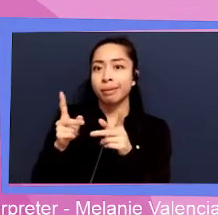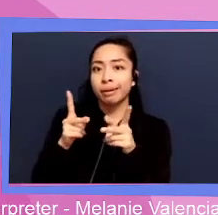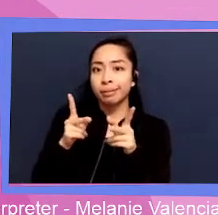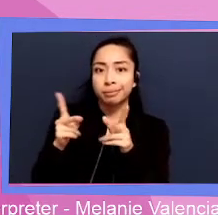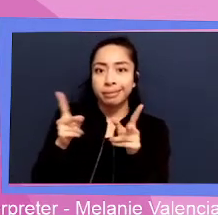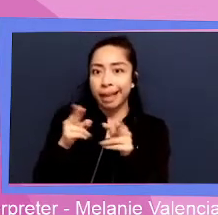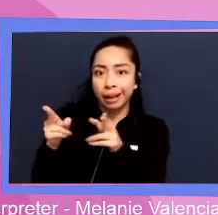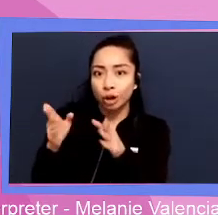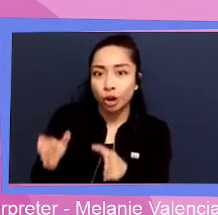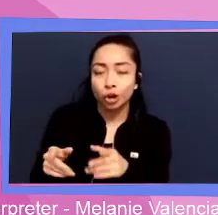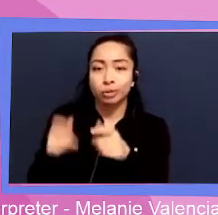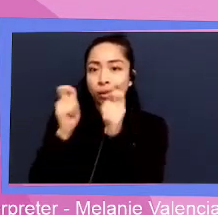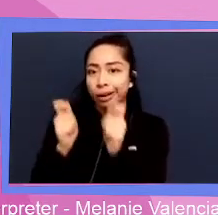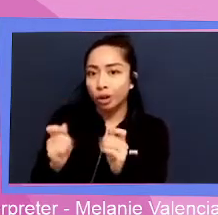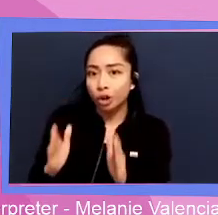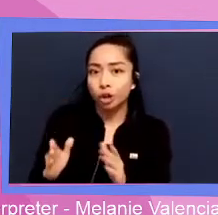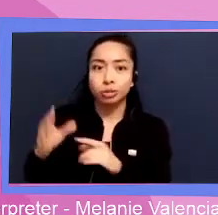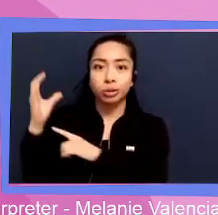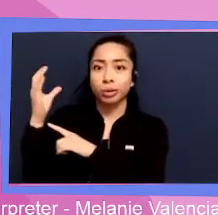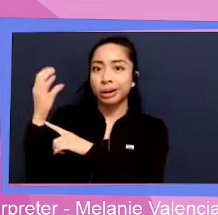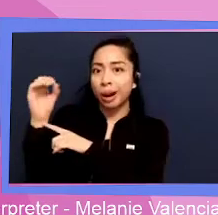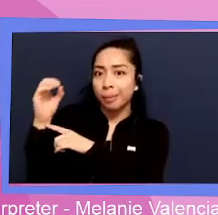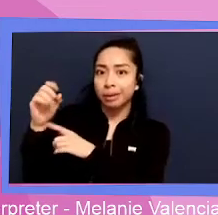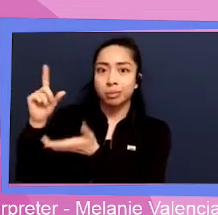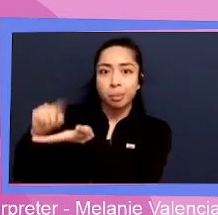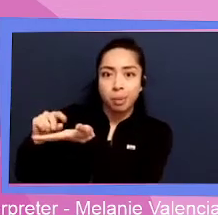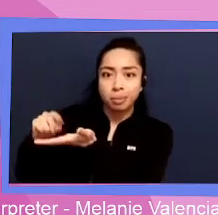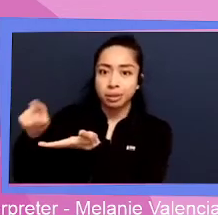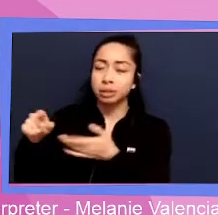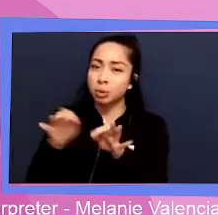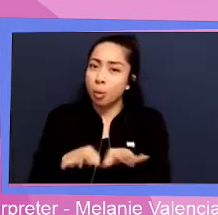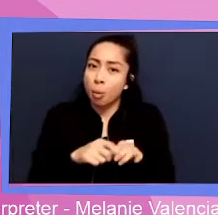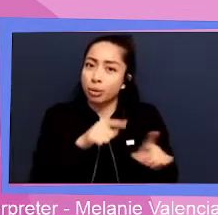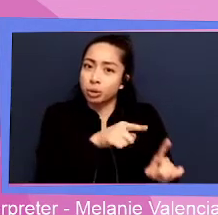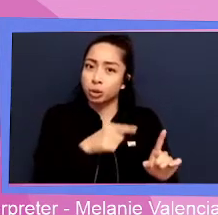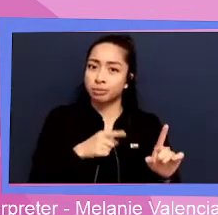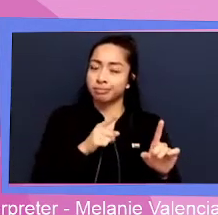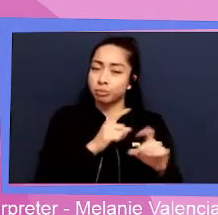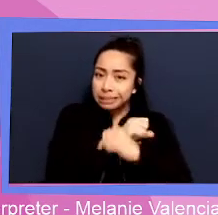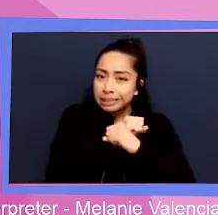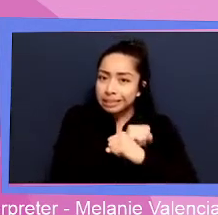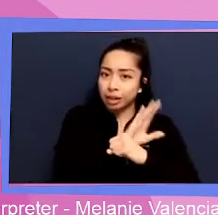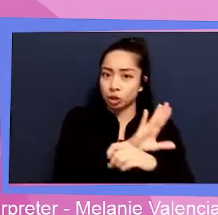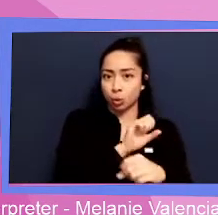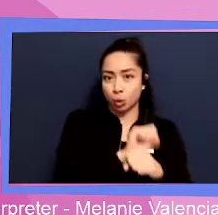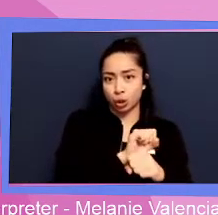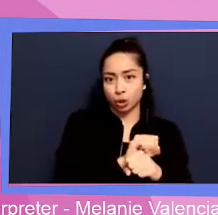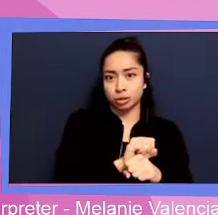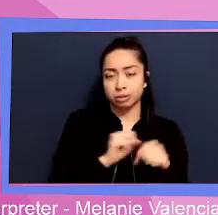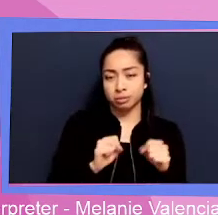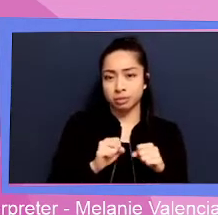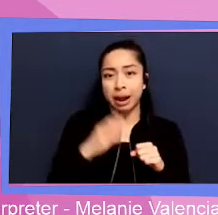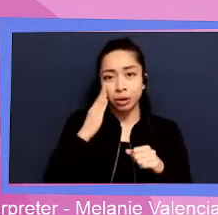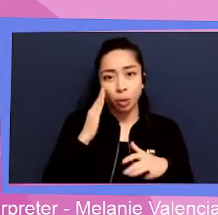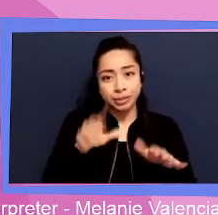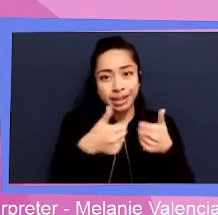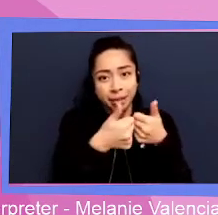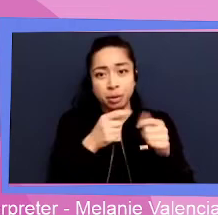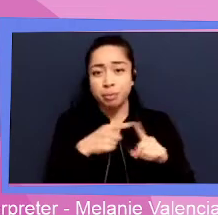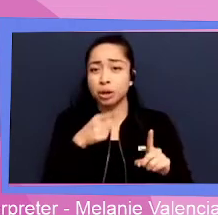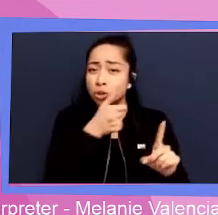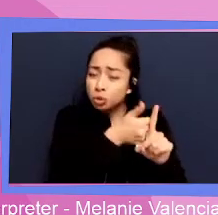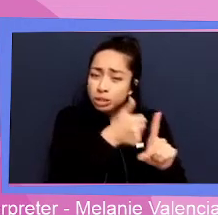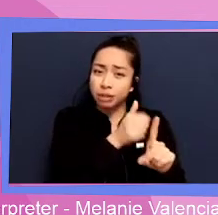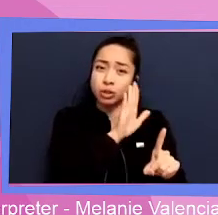you have to stand up for what you know is right in your writing. And that can be tough. But you're the author, you know, it's, you can listen to